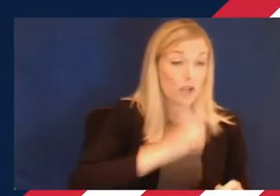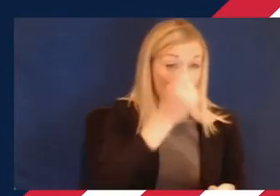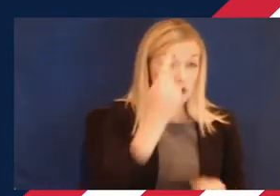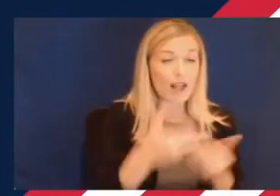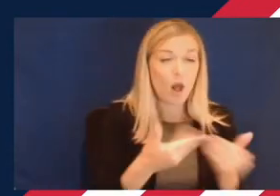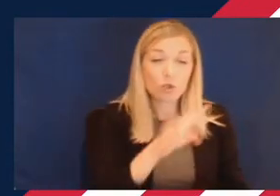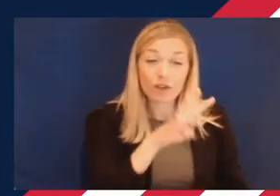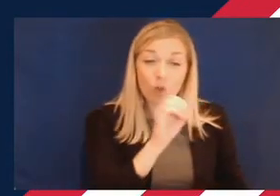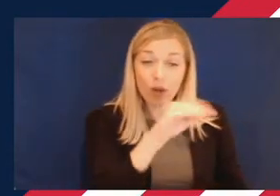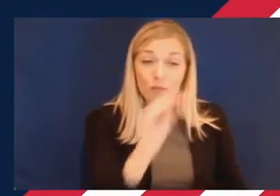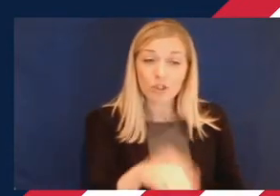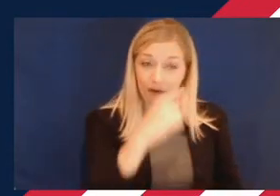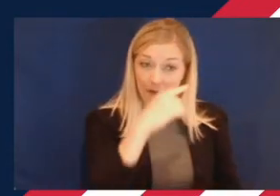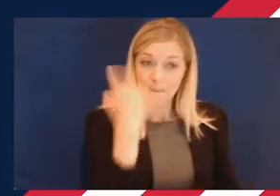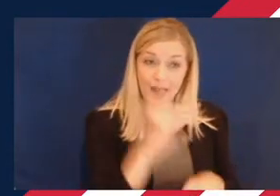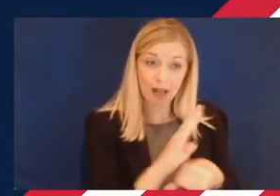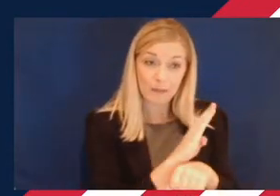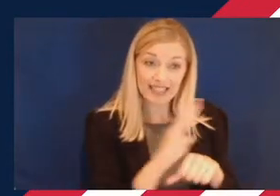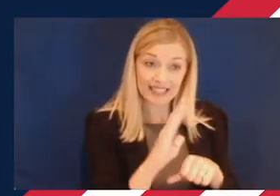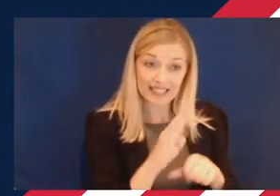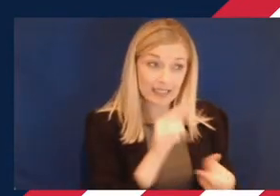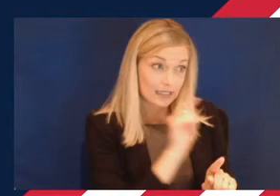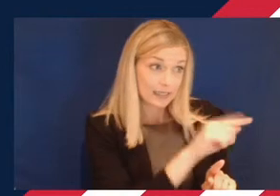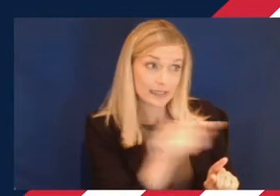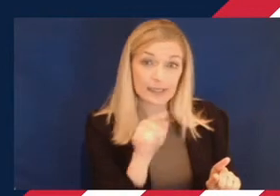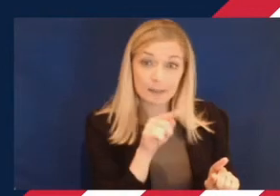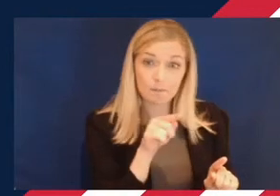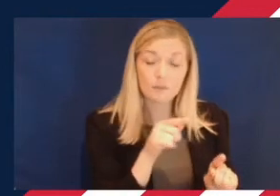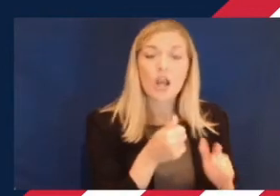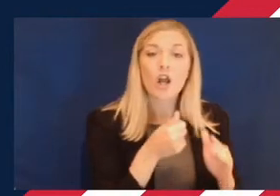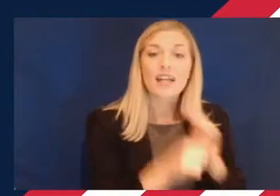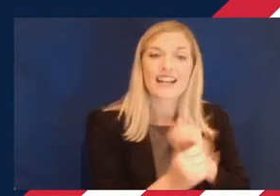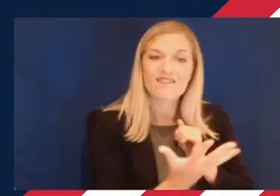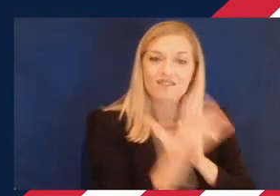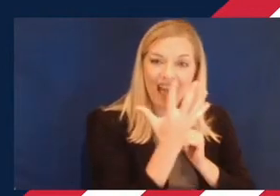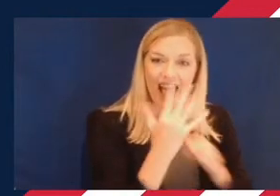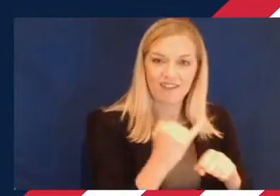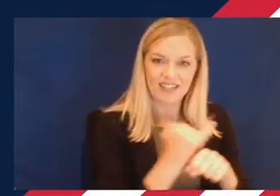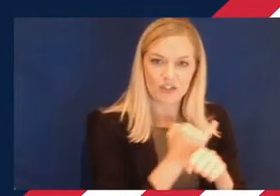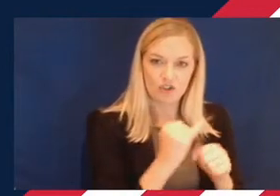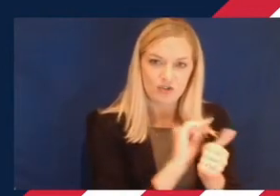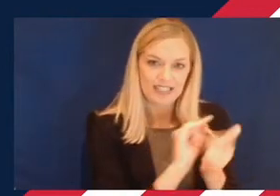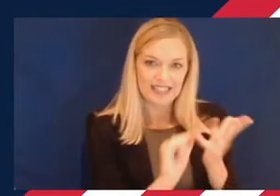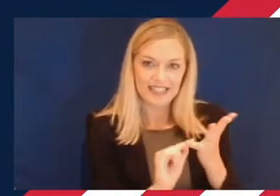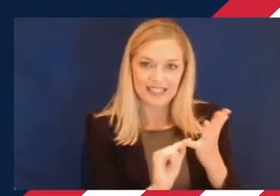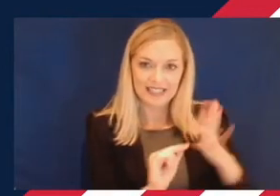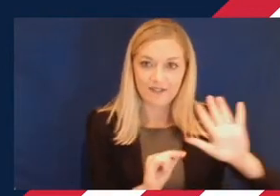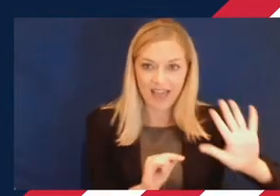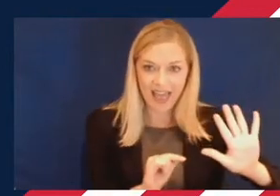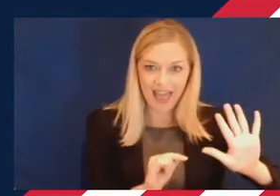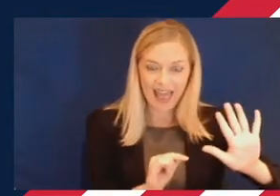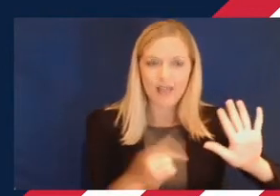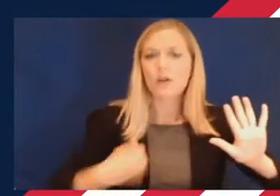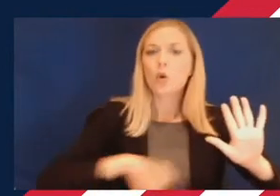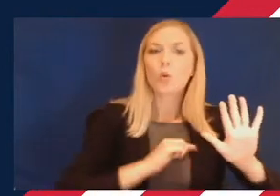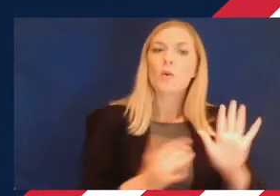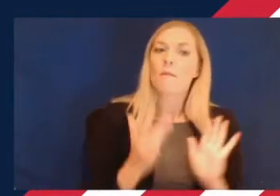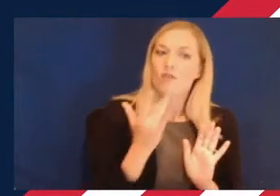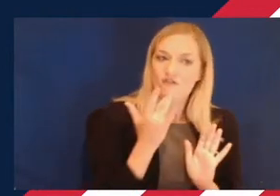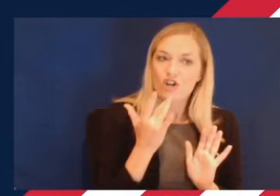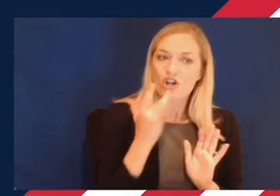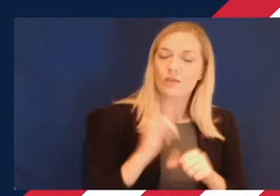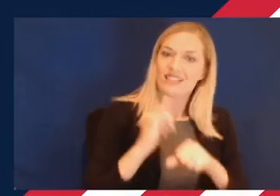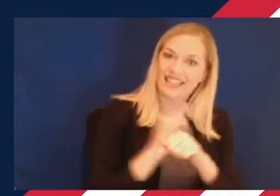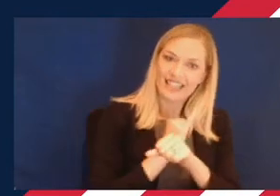businesses are in 5 industries. We would have much preferred it be an industry-specific stimulus